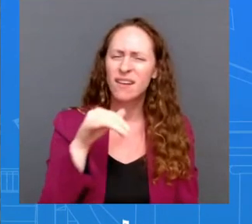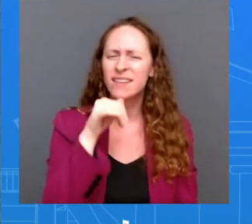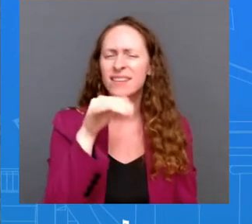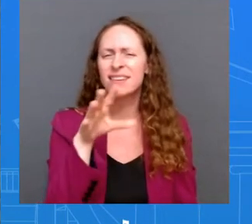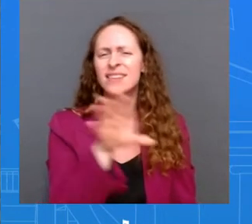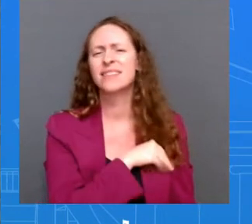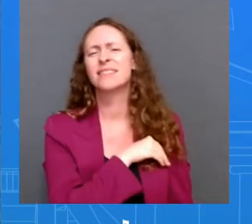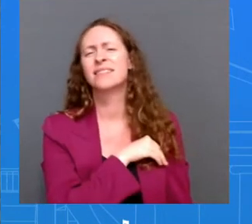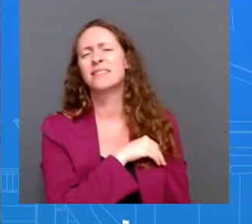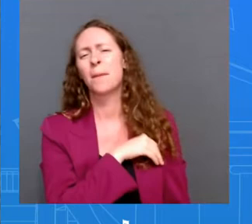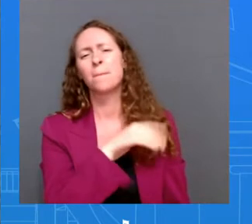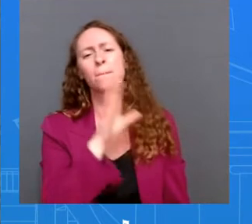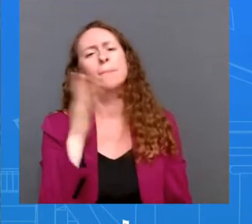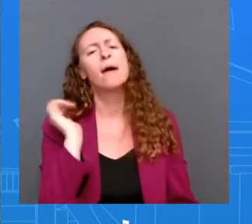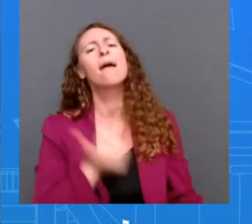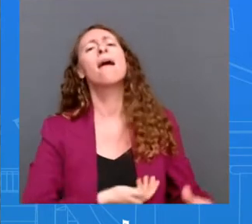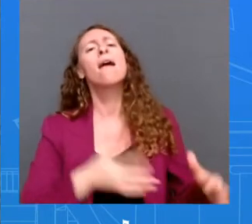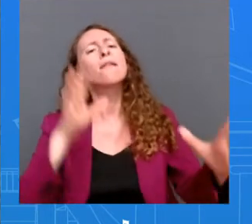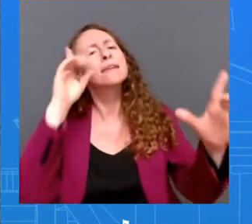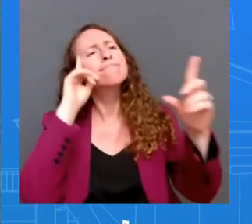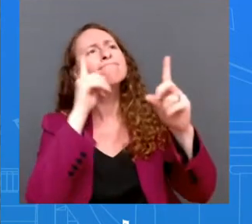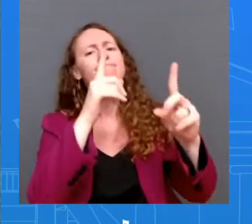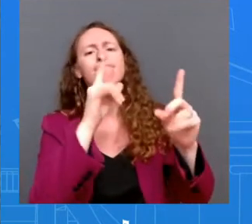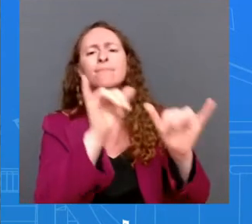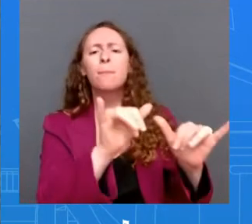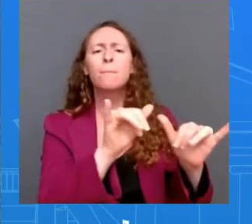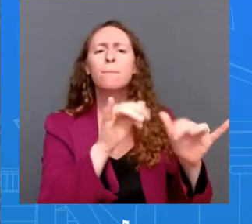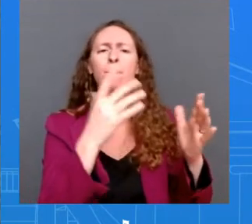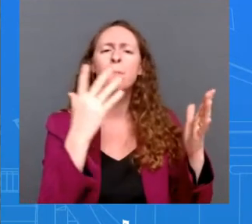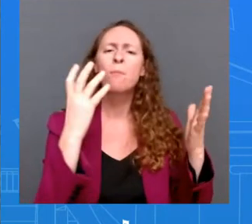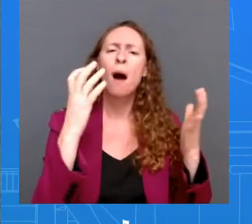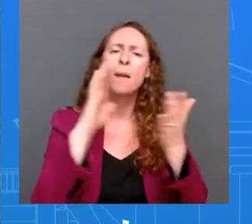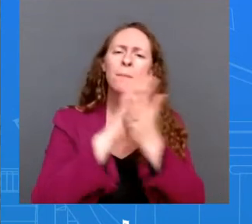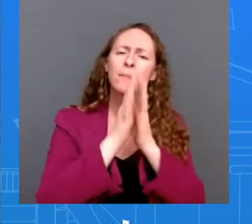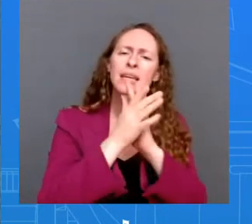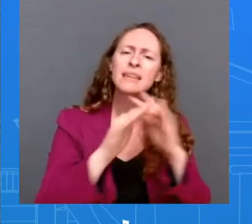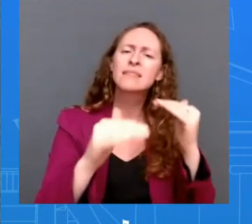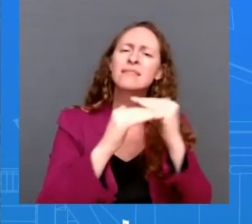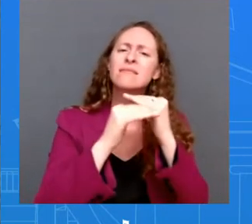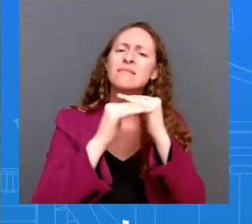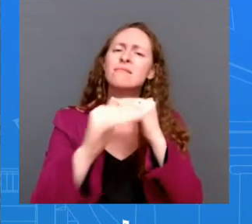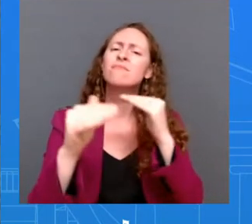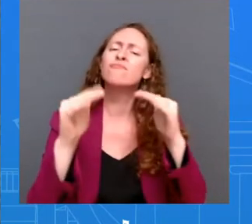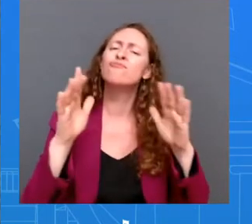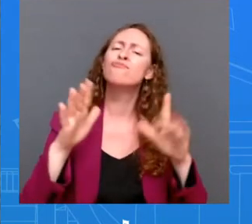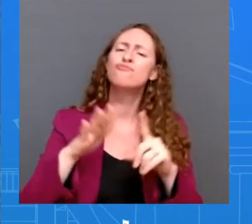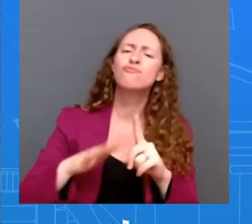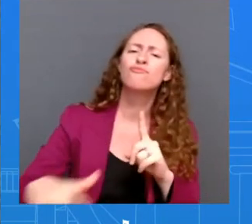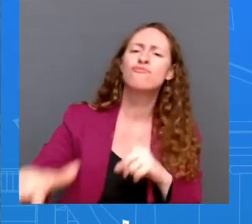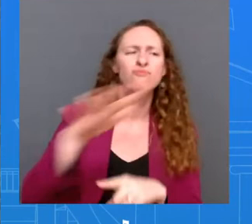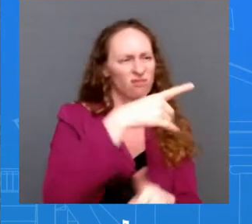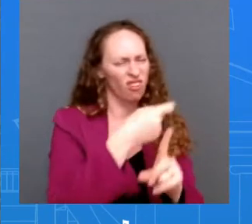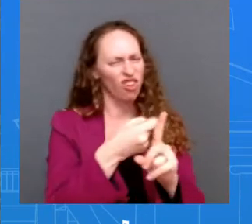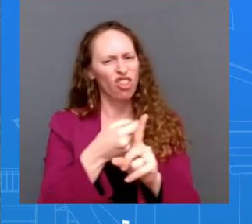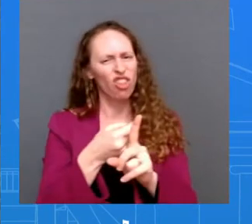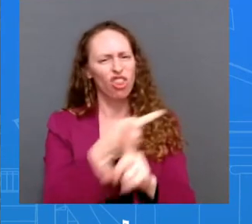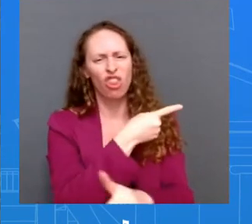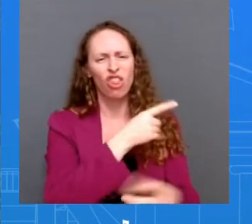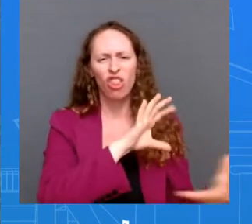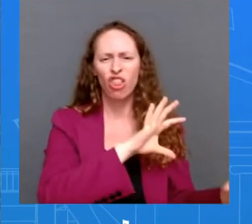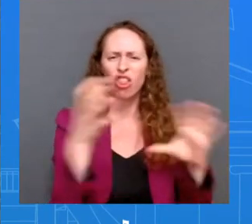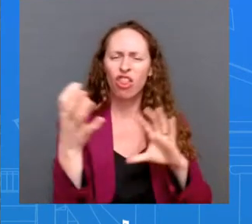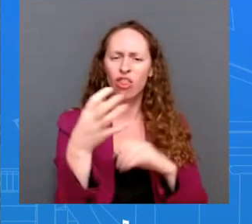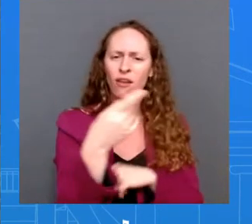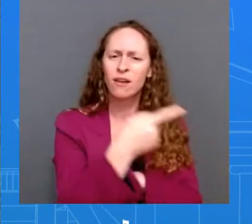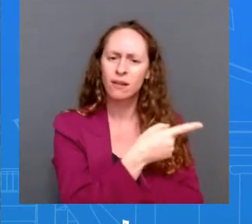maintaining peace and stability across the Taiwan Strait and in the region. China has chosen to overreact and use the